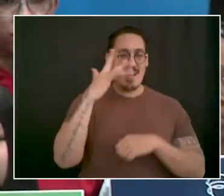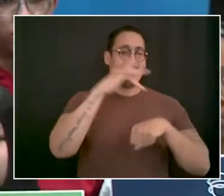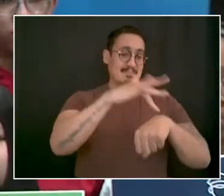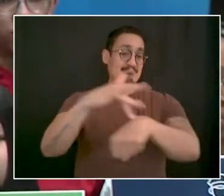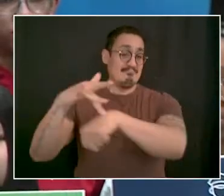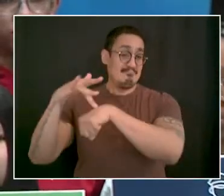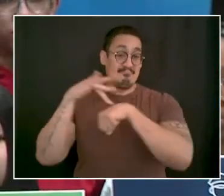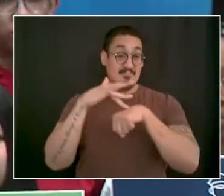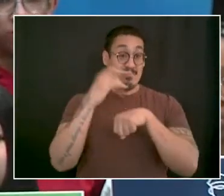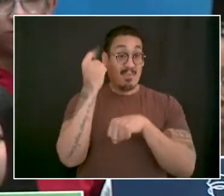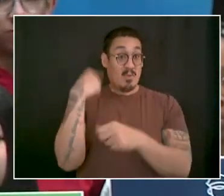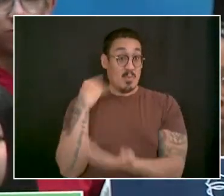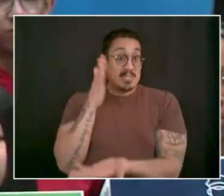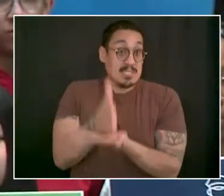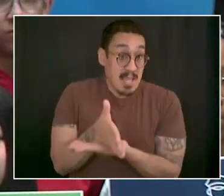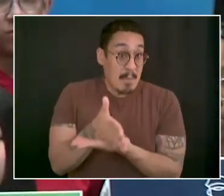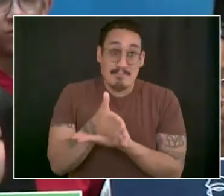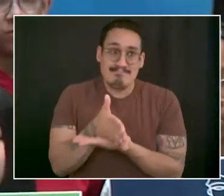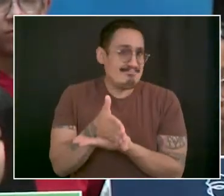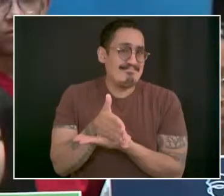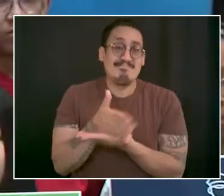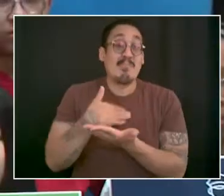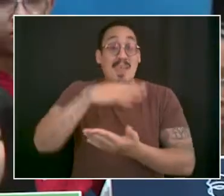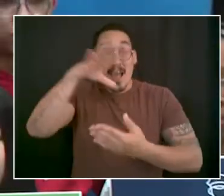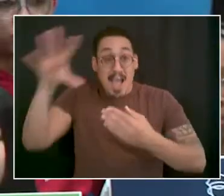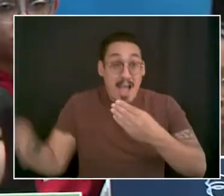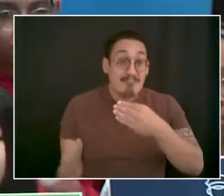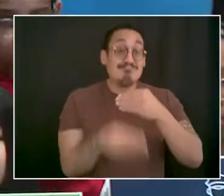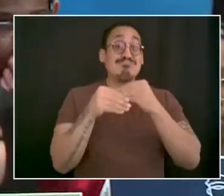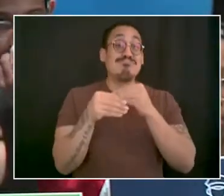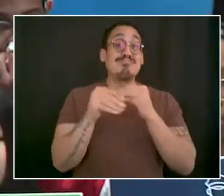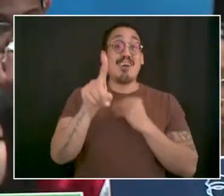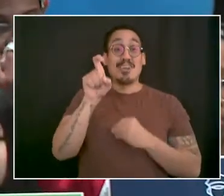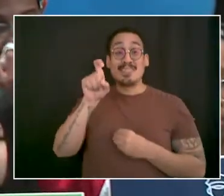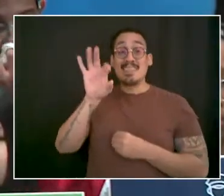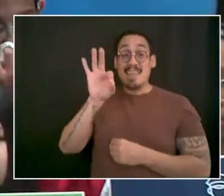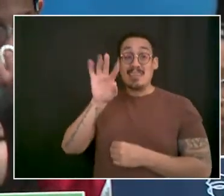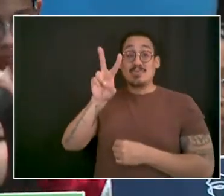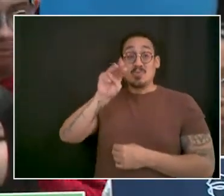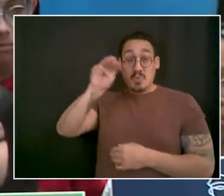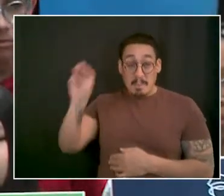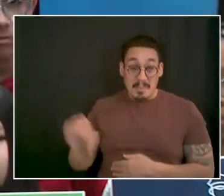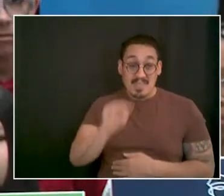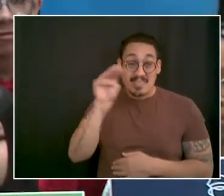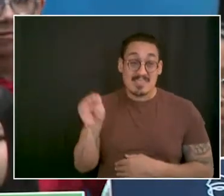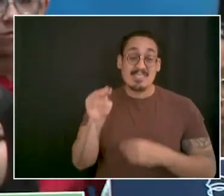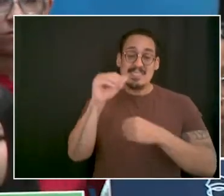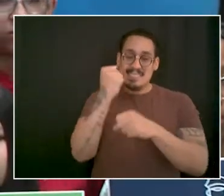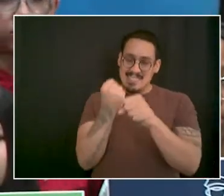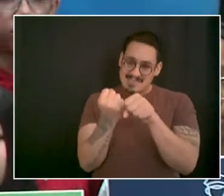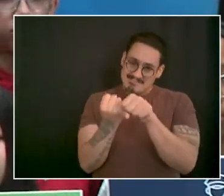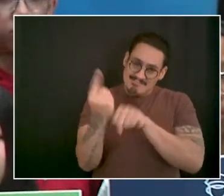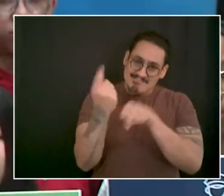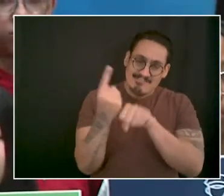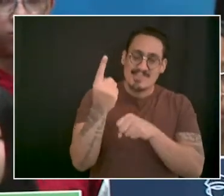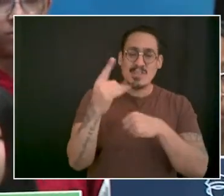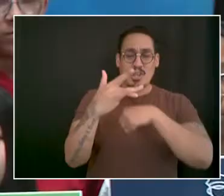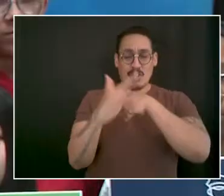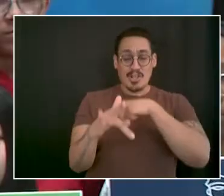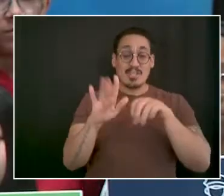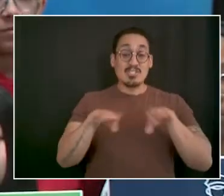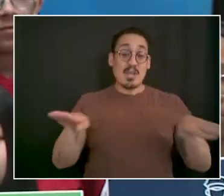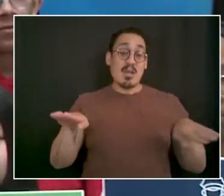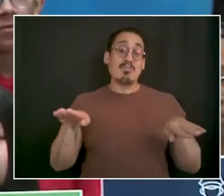there. We added $192 million more each year to protect early childhood education